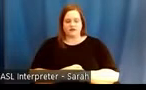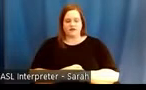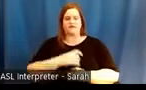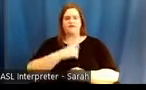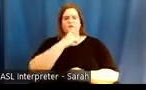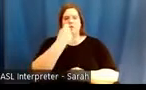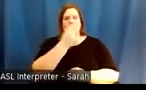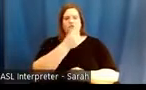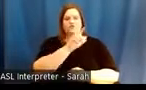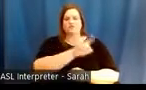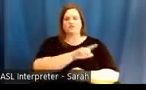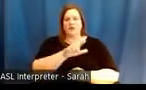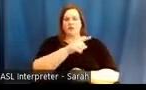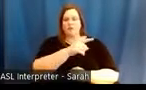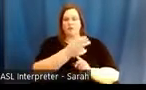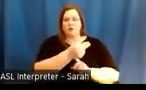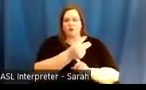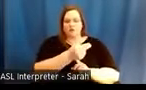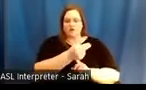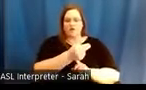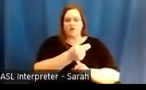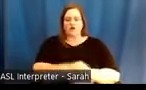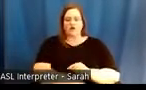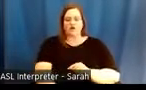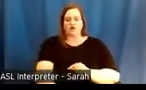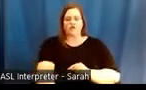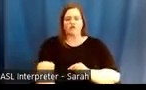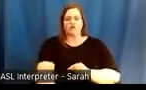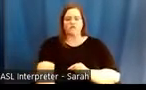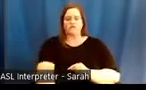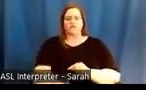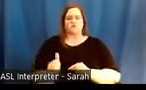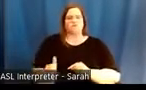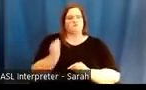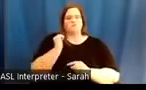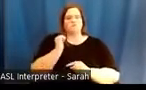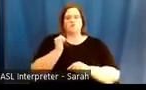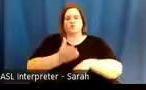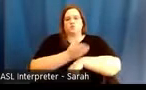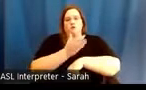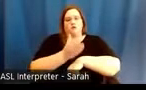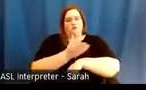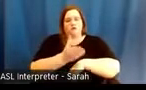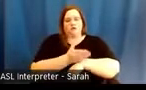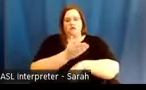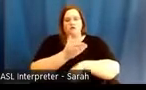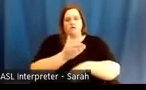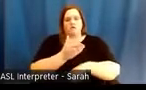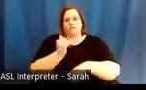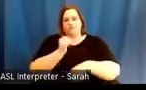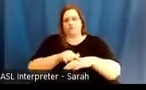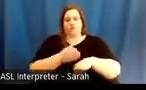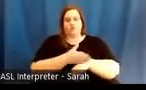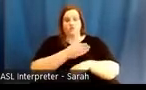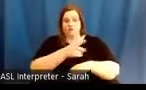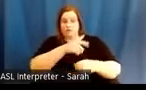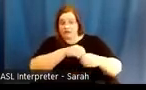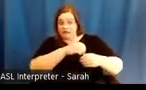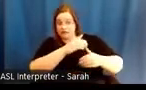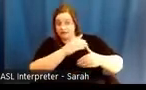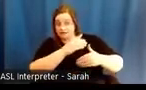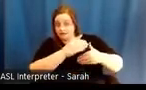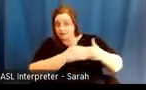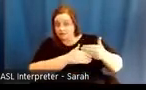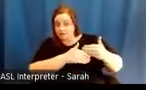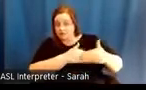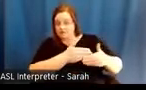hotel completely refused to do any remodeling or allow us to have any remodeling done, even though they were in the process of doing so. They wouldn't